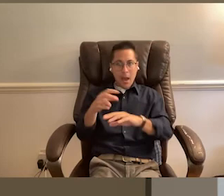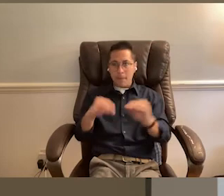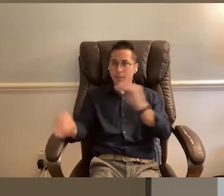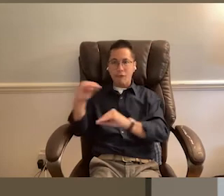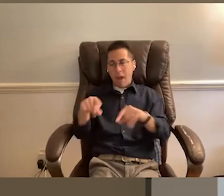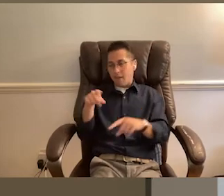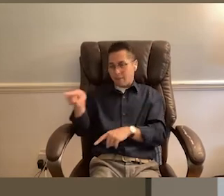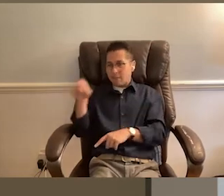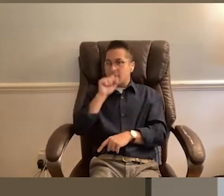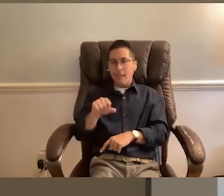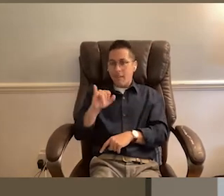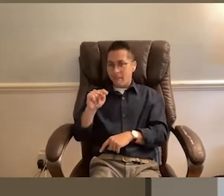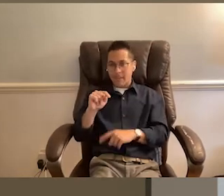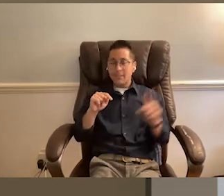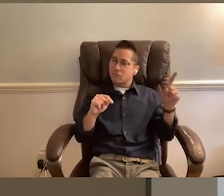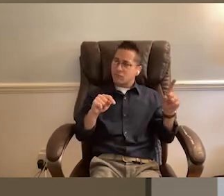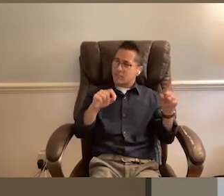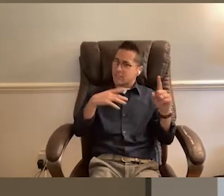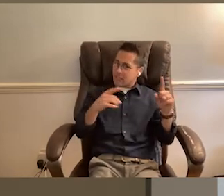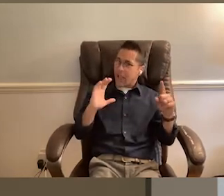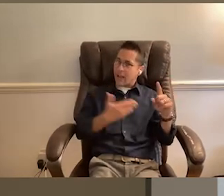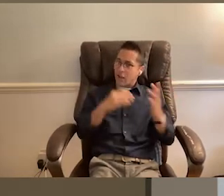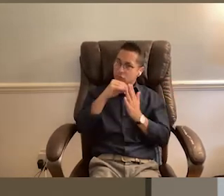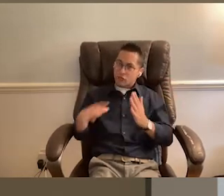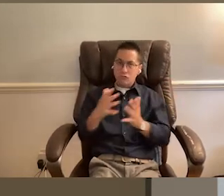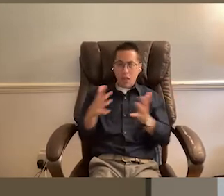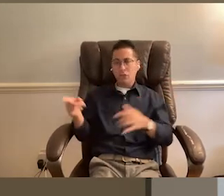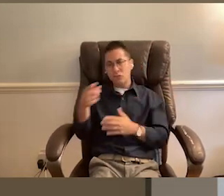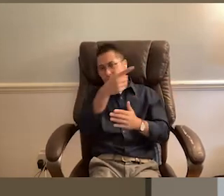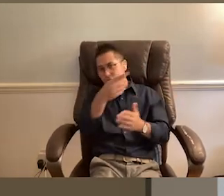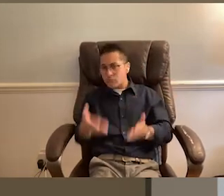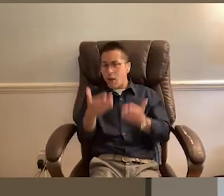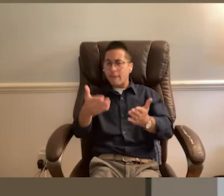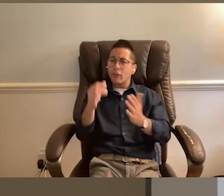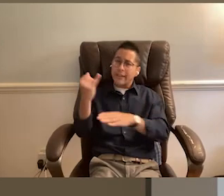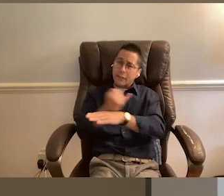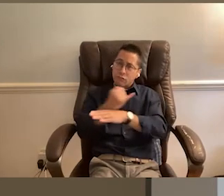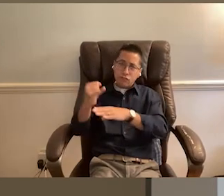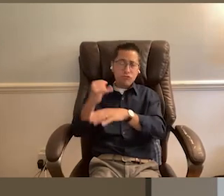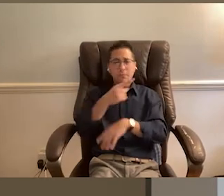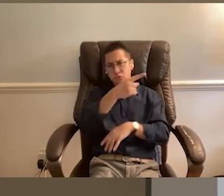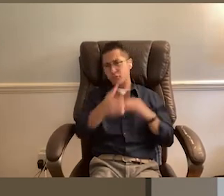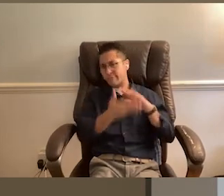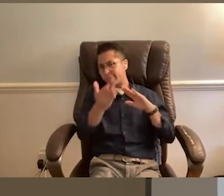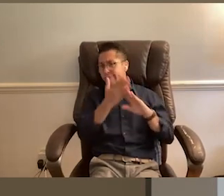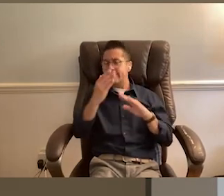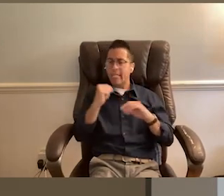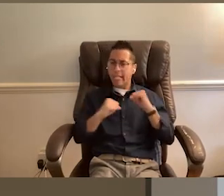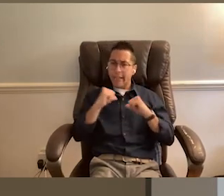And I think he's our second case study, but our third case study, so this is Professor M. She worked with us for over 5